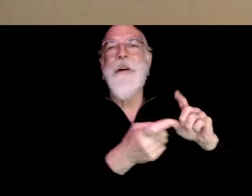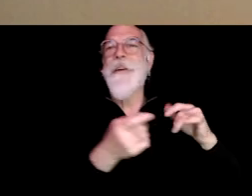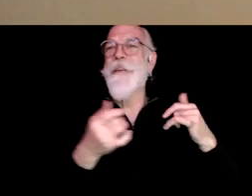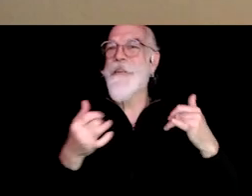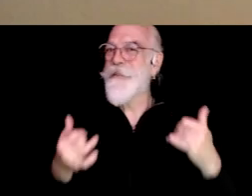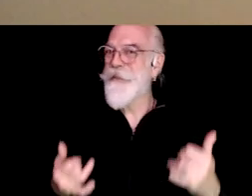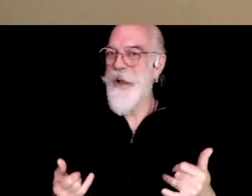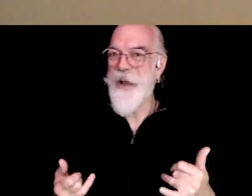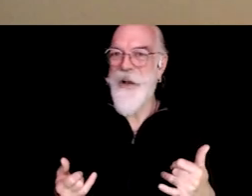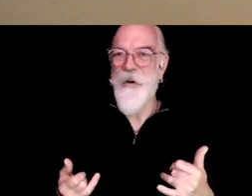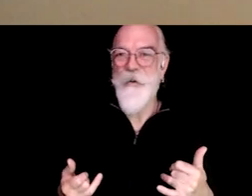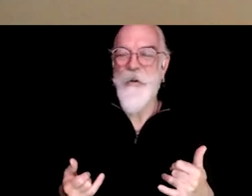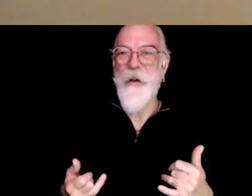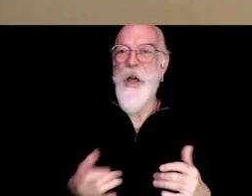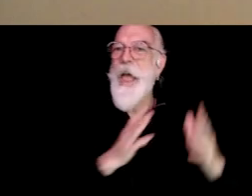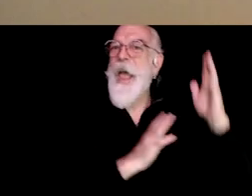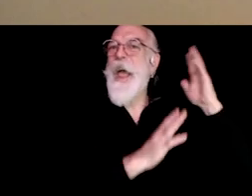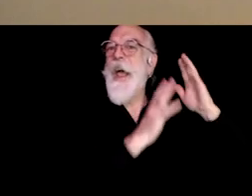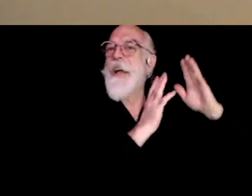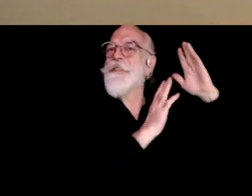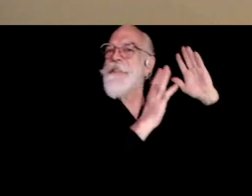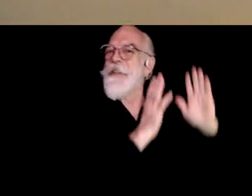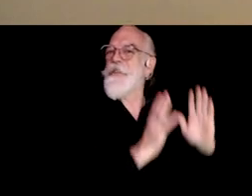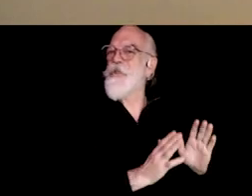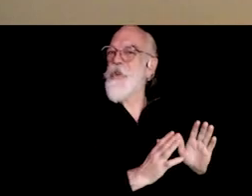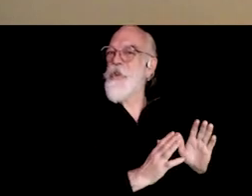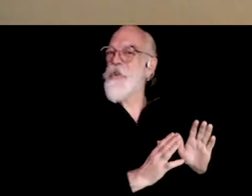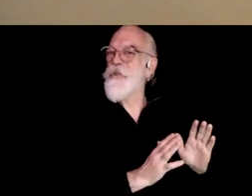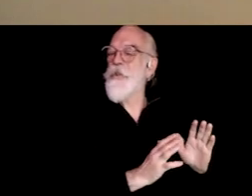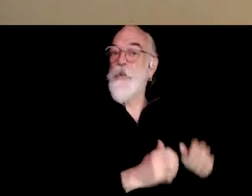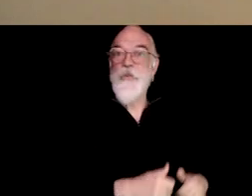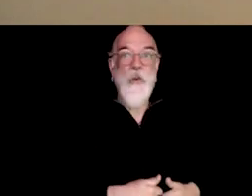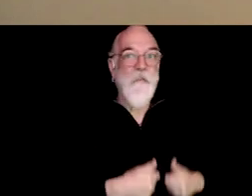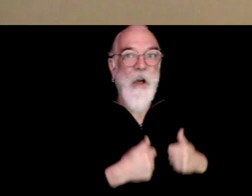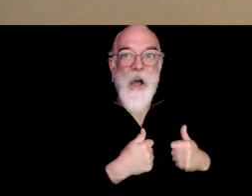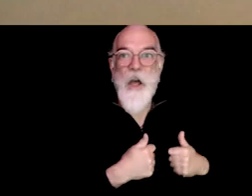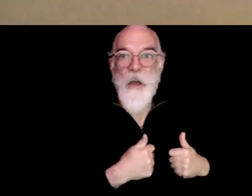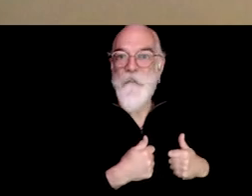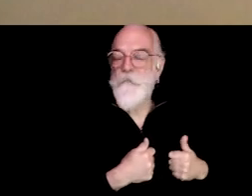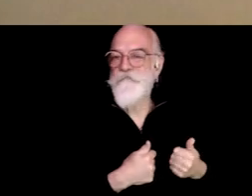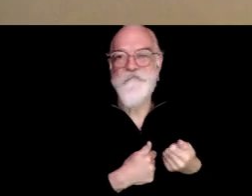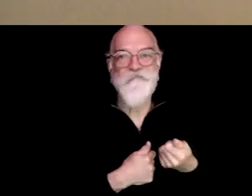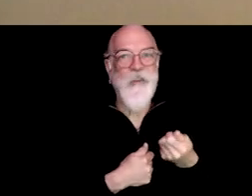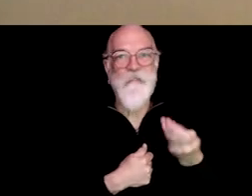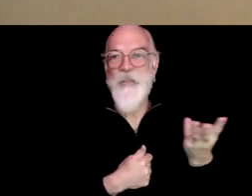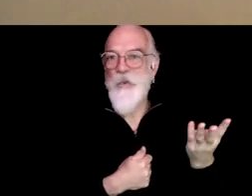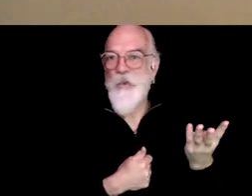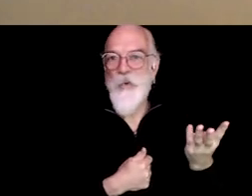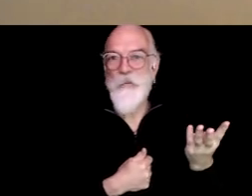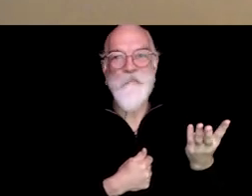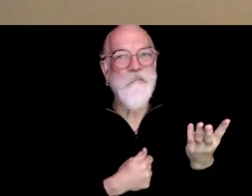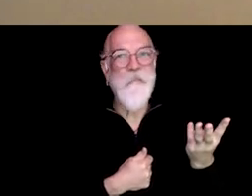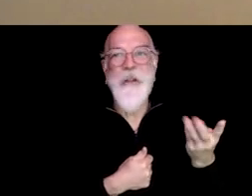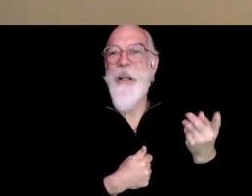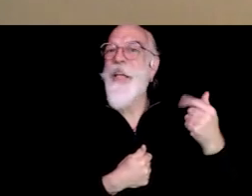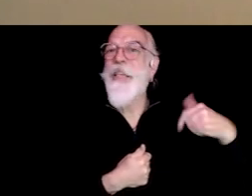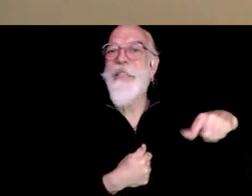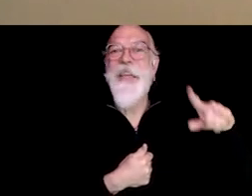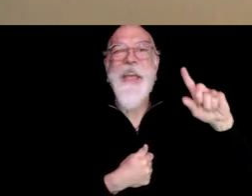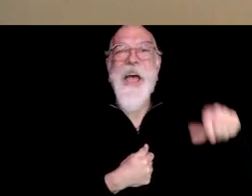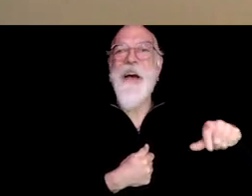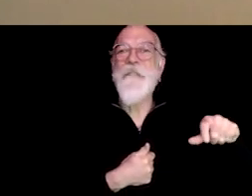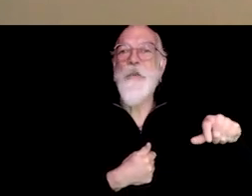few ancestors had the chance of surviving unless they finally took on the ways of